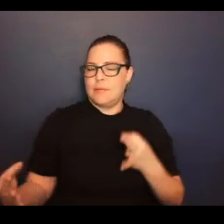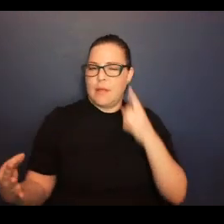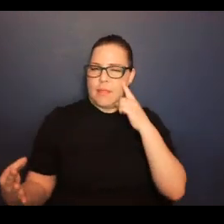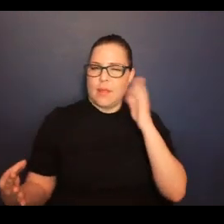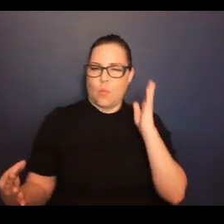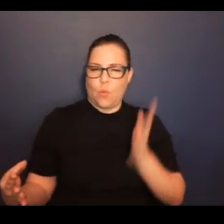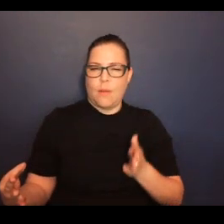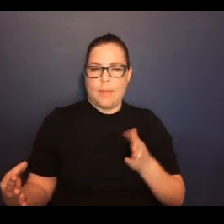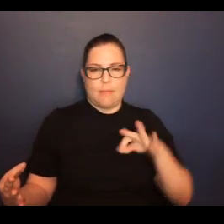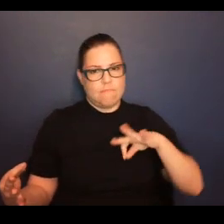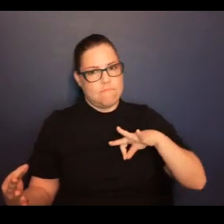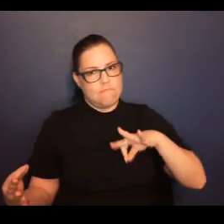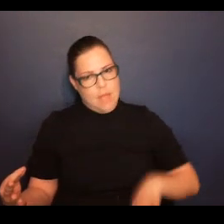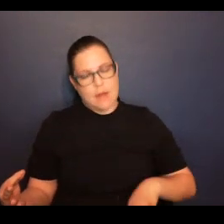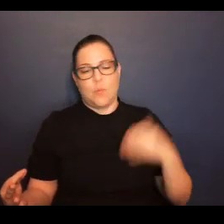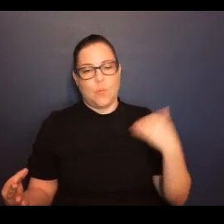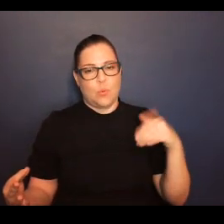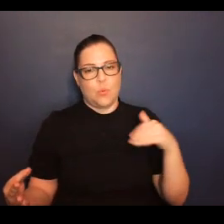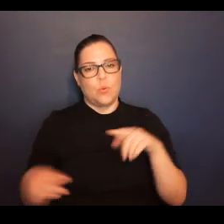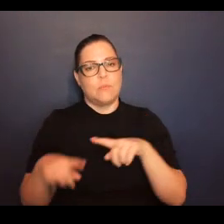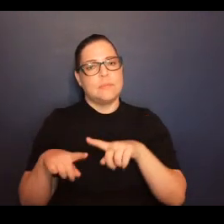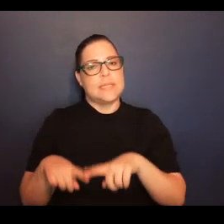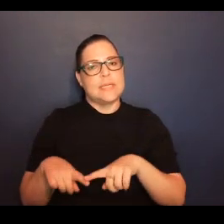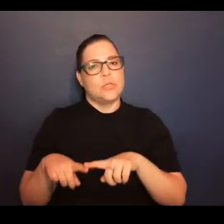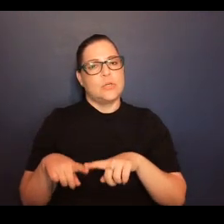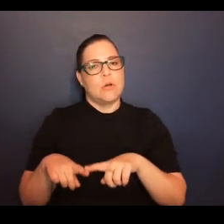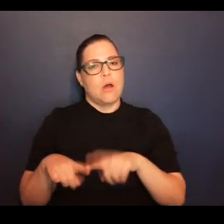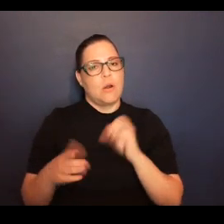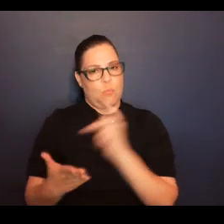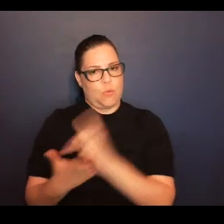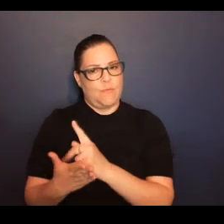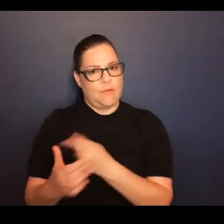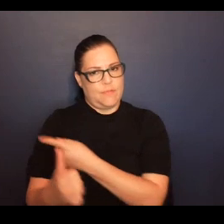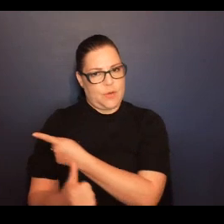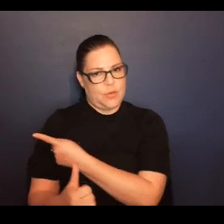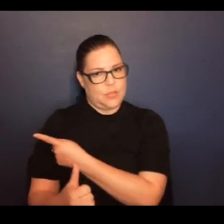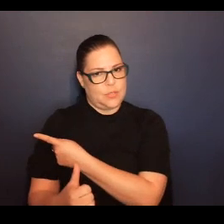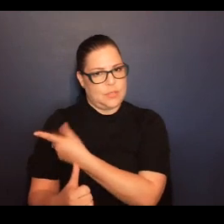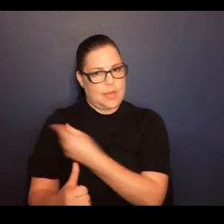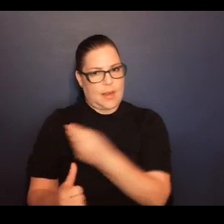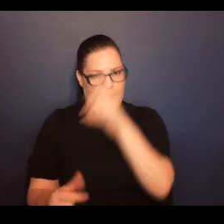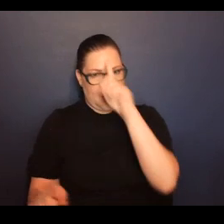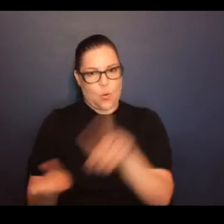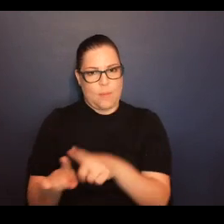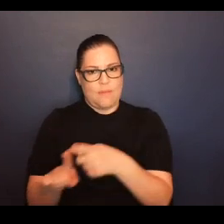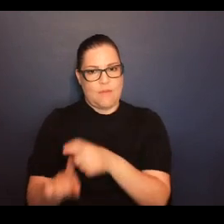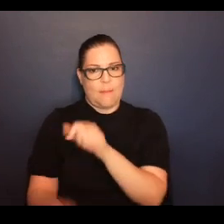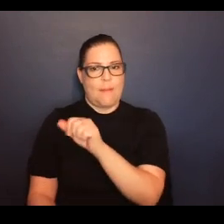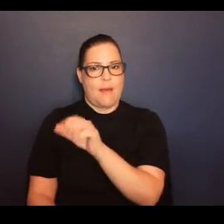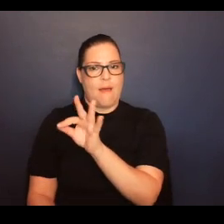net benefit. Of course, it's all hinging on approval, an agreement from affiliated.